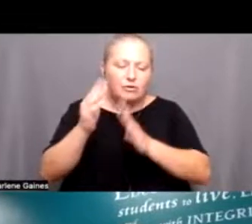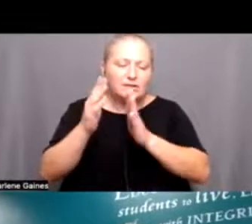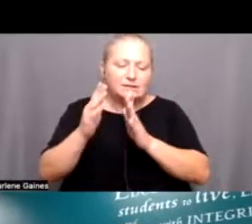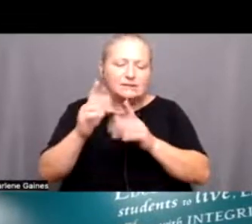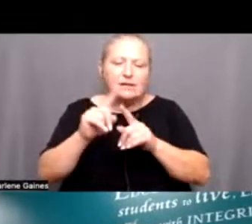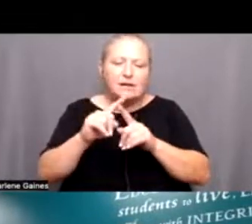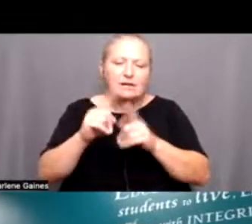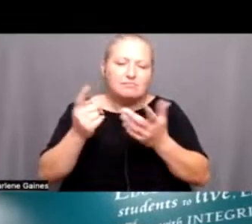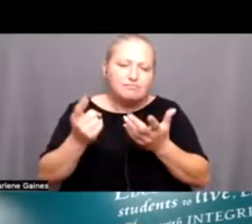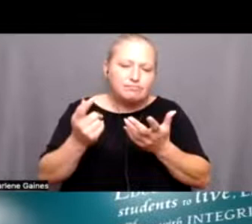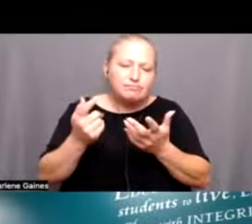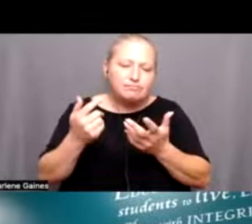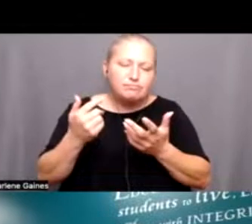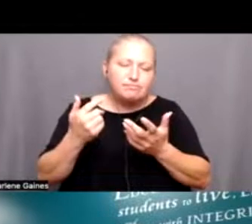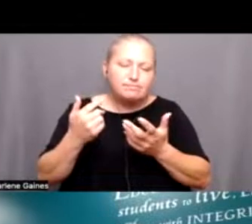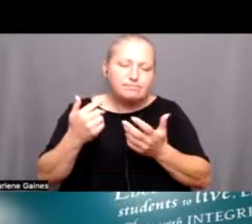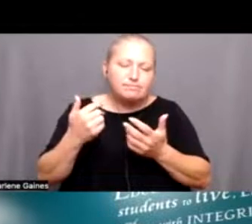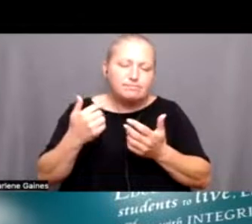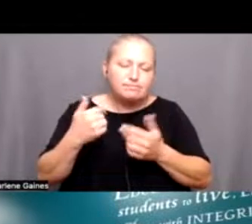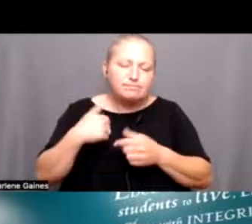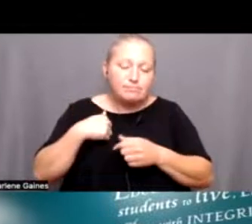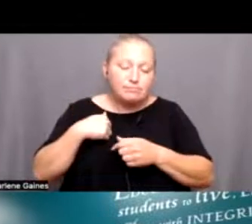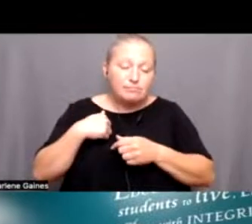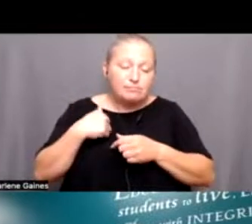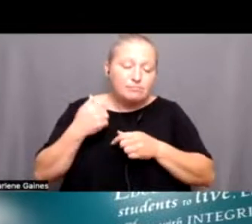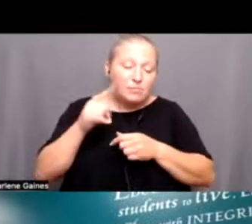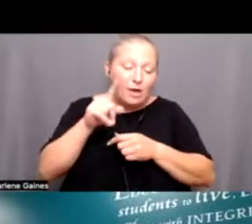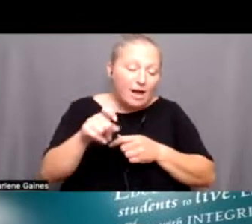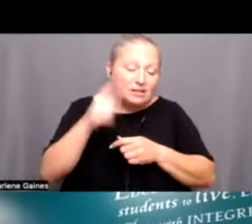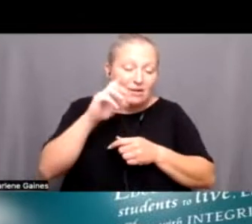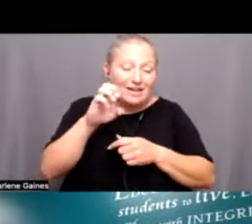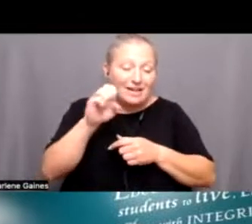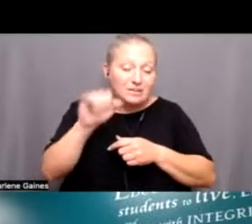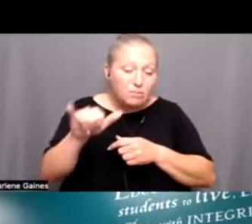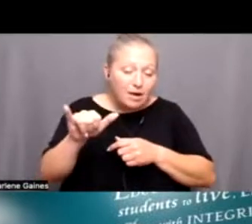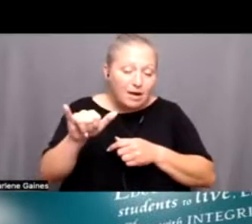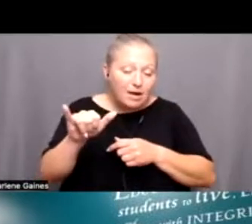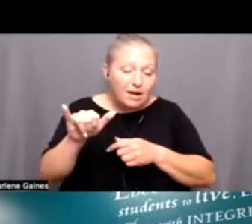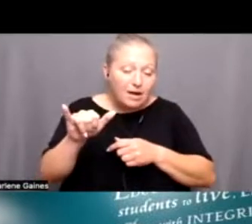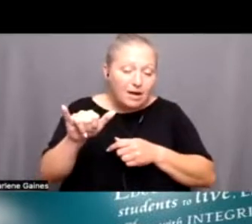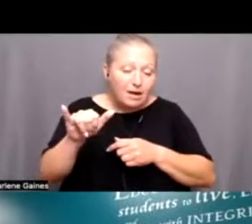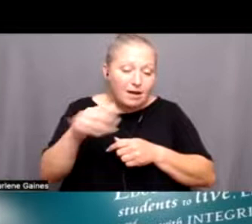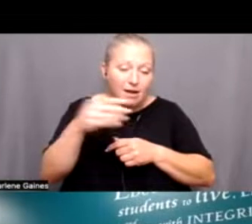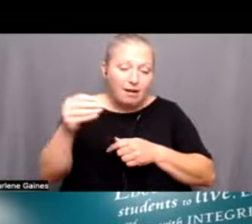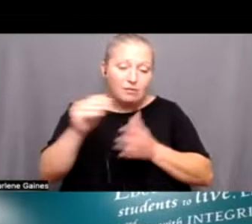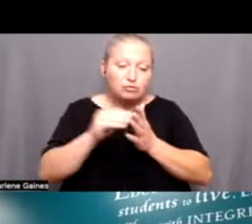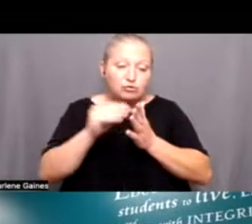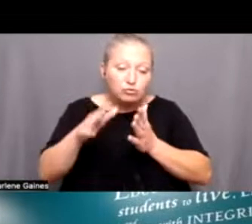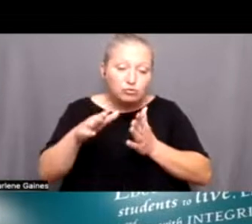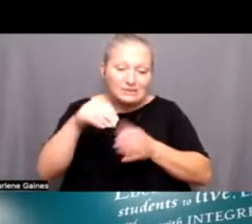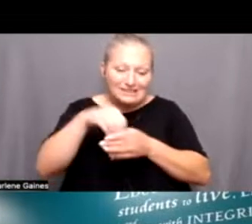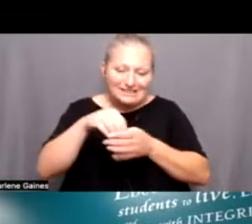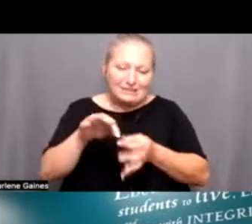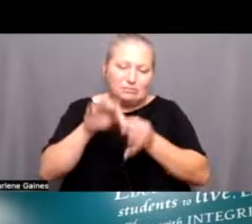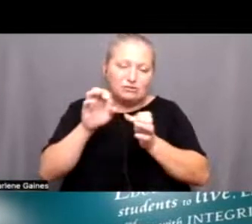Just something I would ask in terms of ESY and students in special